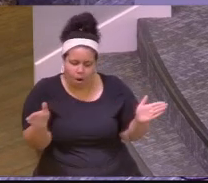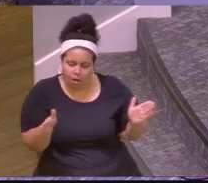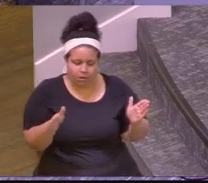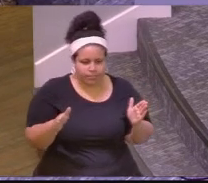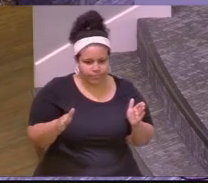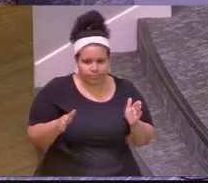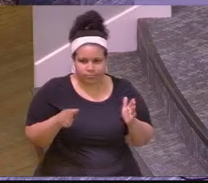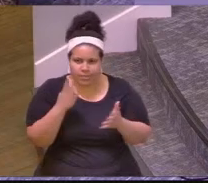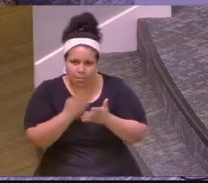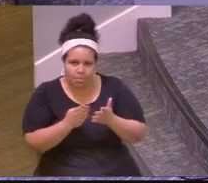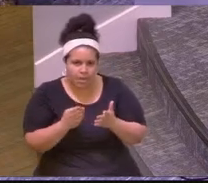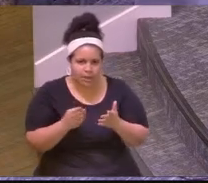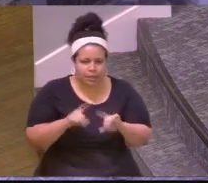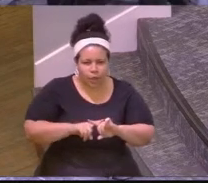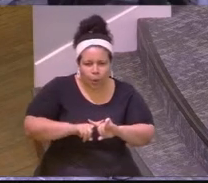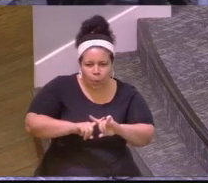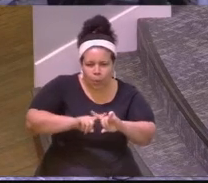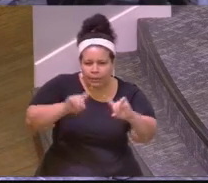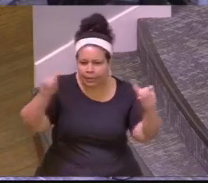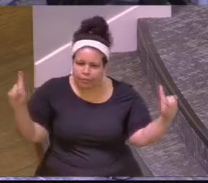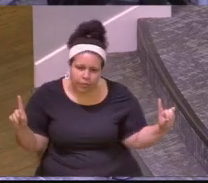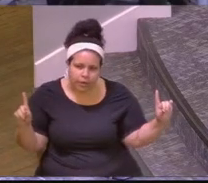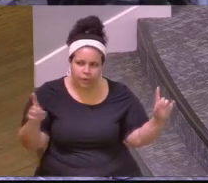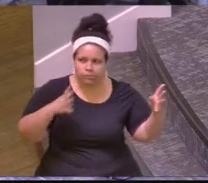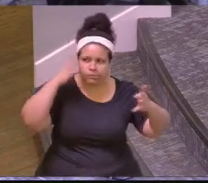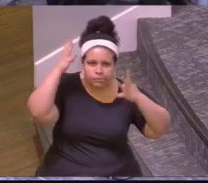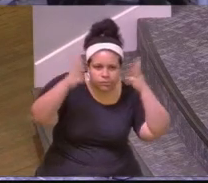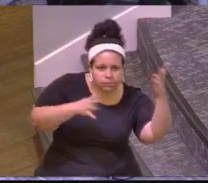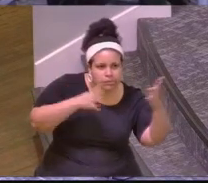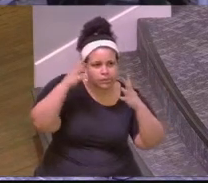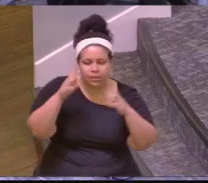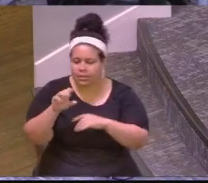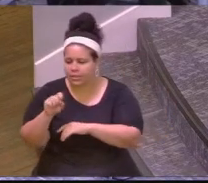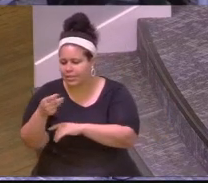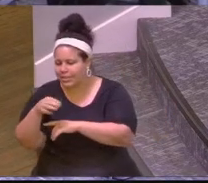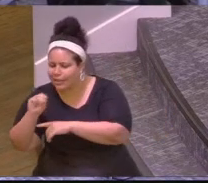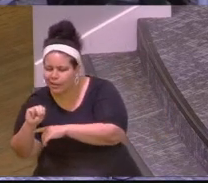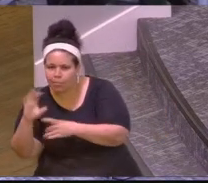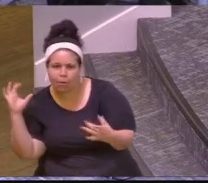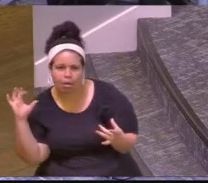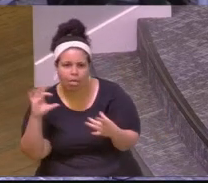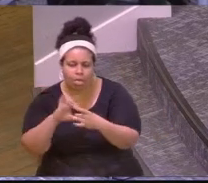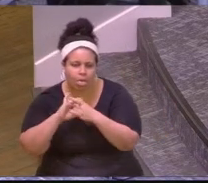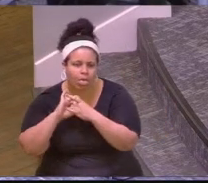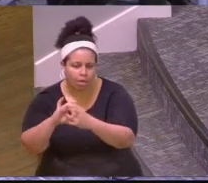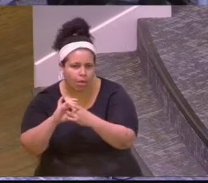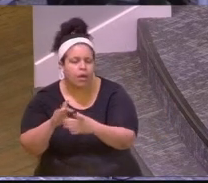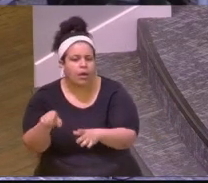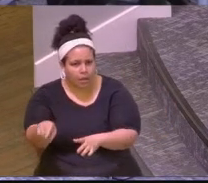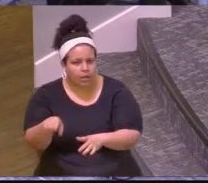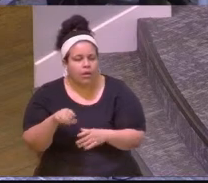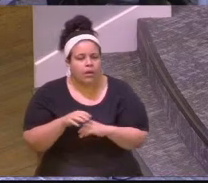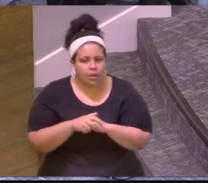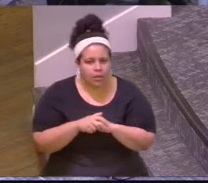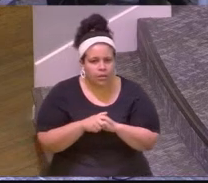innovative, something potentially STEAM-related, something. And so I was just thinking that in terms of